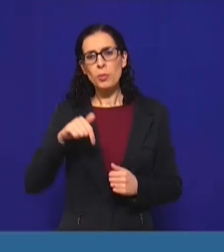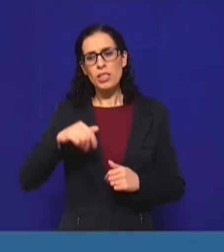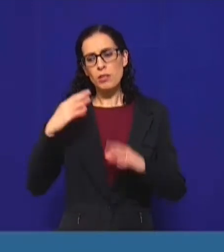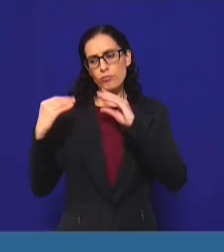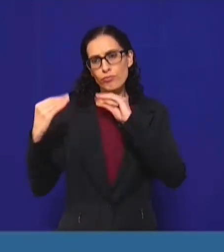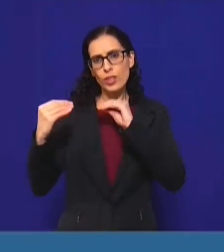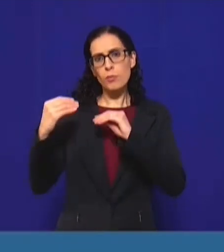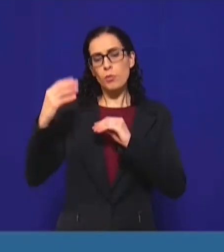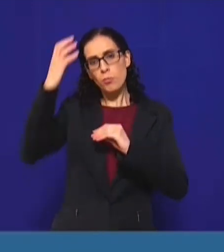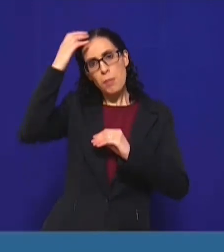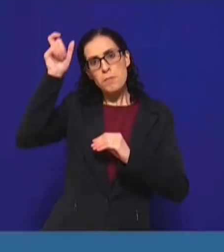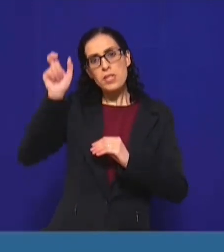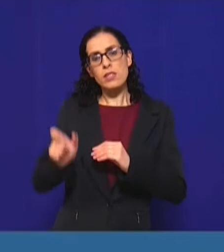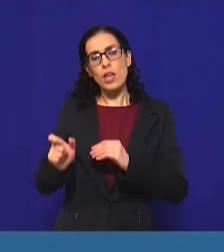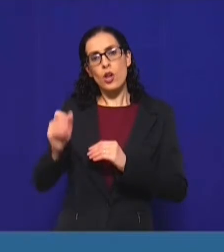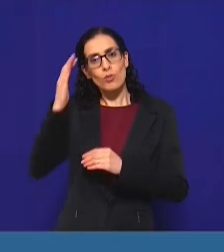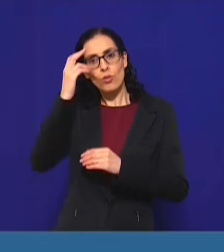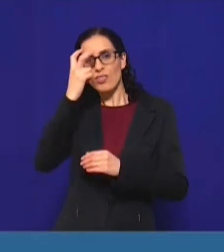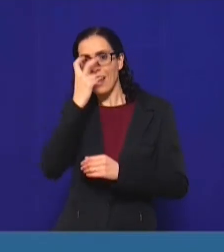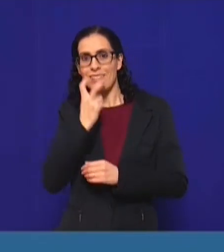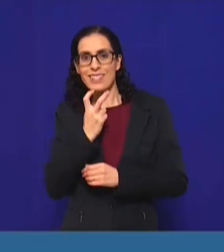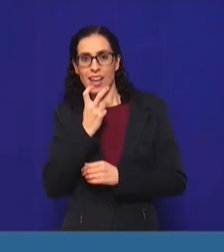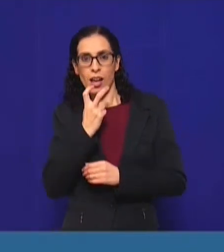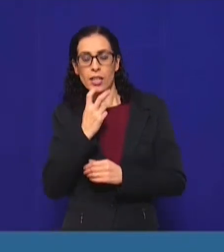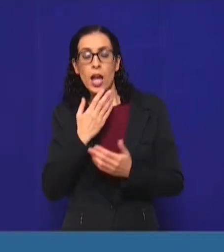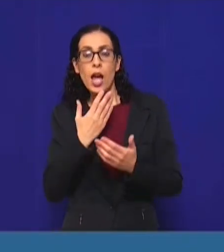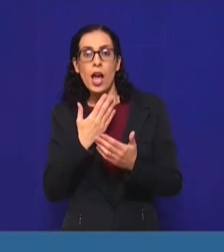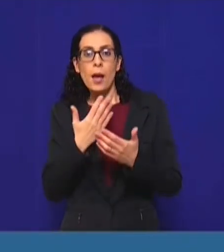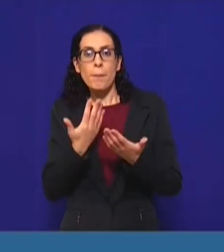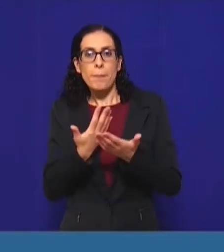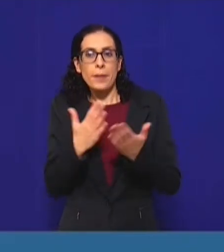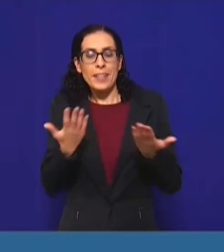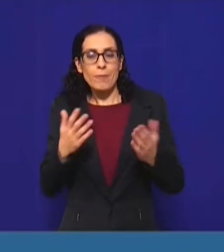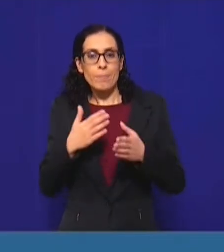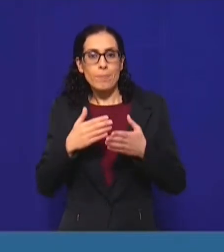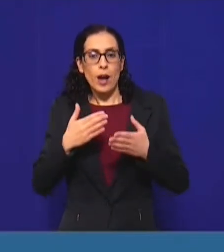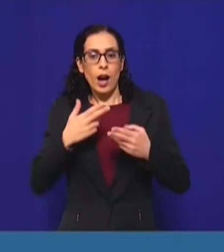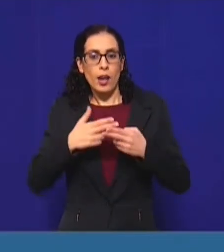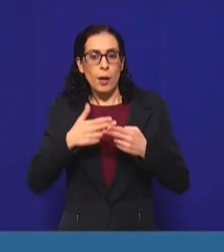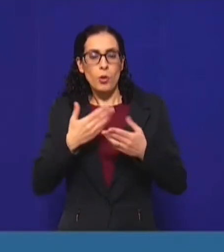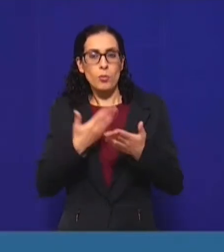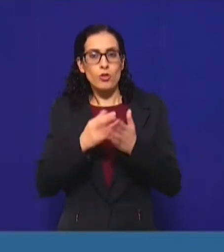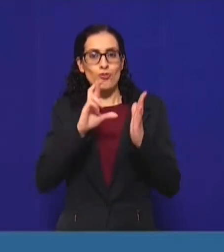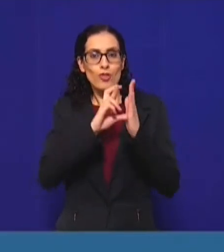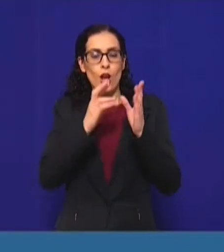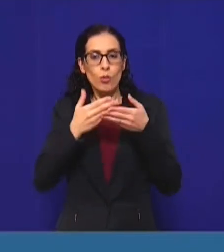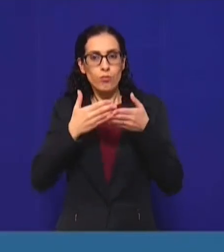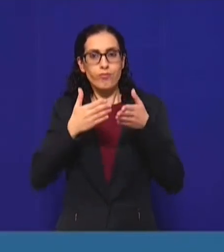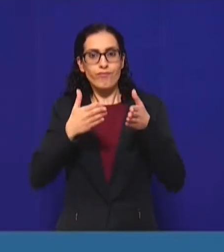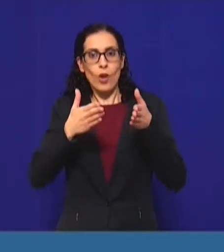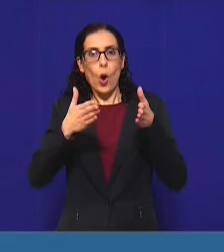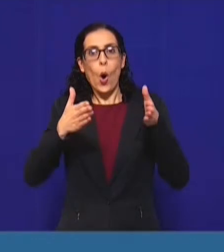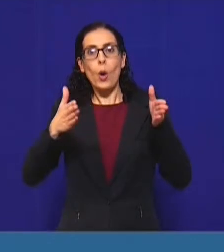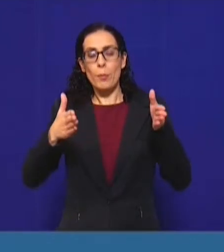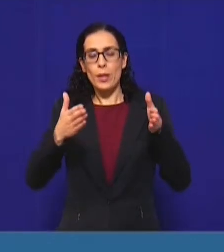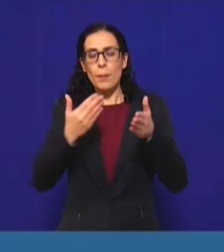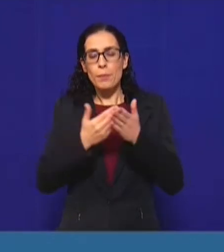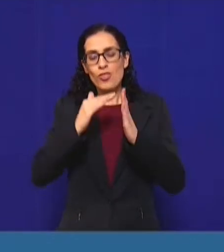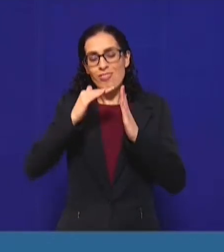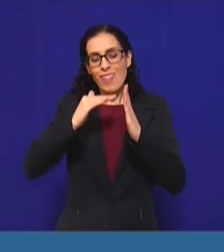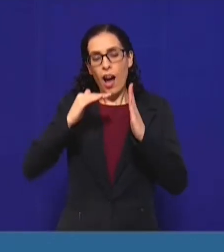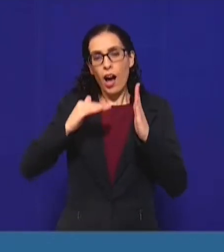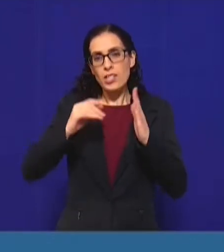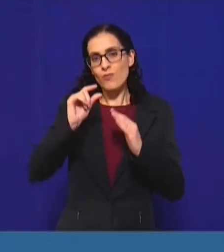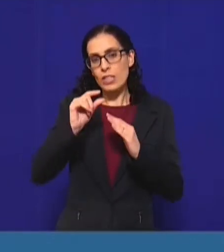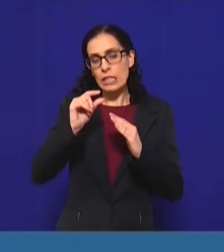nistgħu nfasslu dan il-pjan ta' kif għandhom jinfetħu dawn il-miżuri ħalli bil-mod il-mod hemmhekk nibdew nirrilaxxawhom u